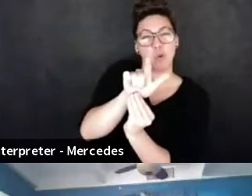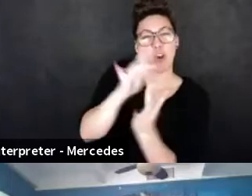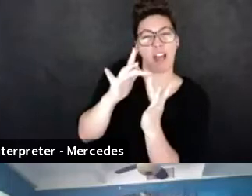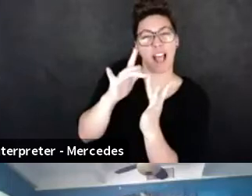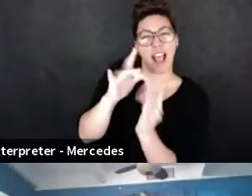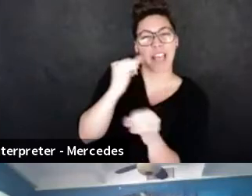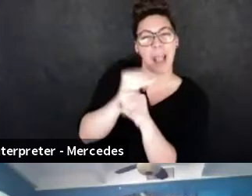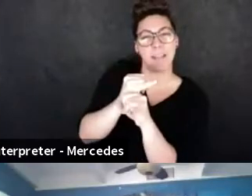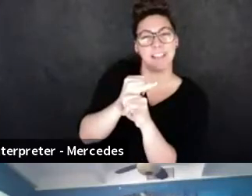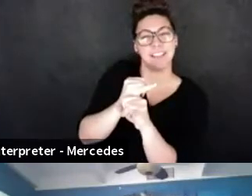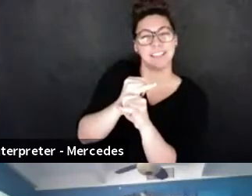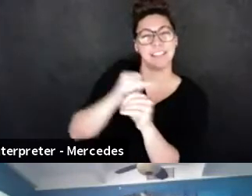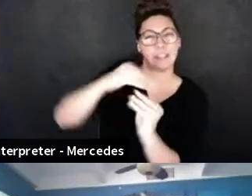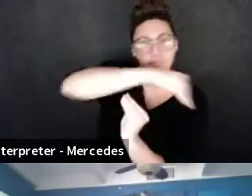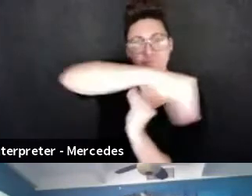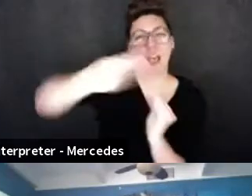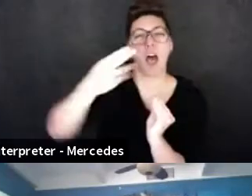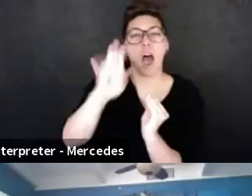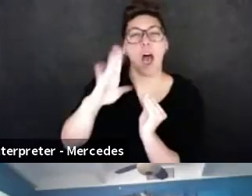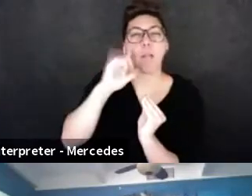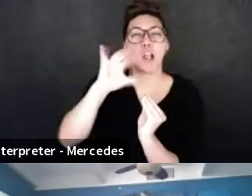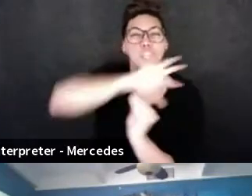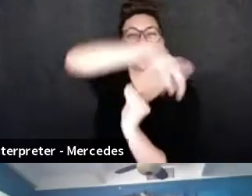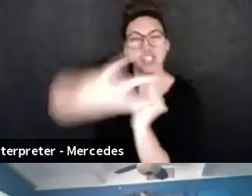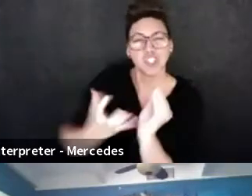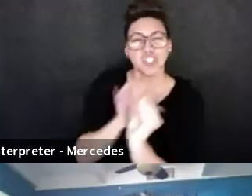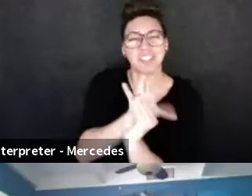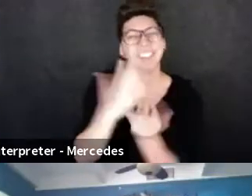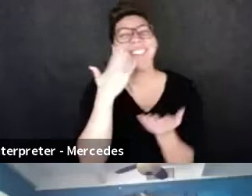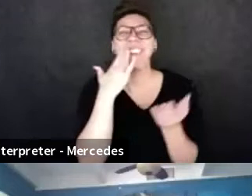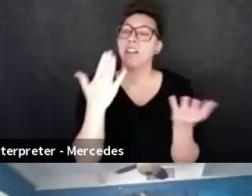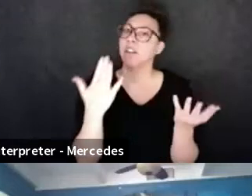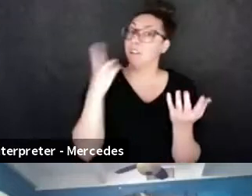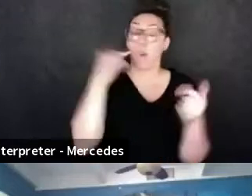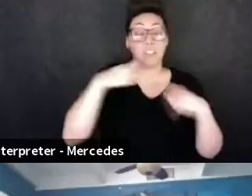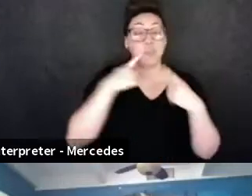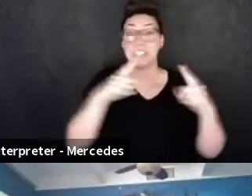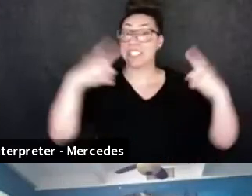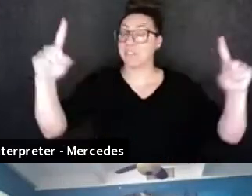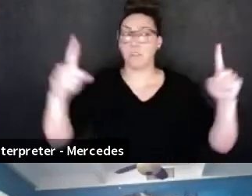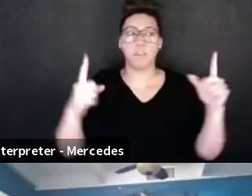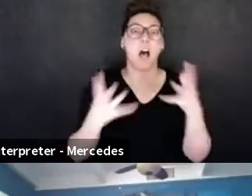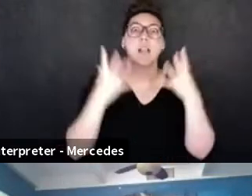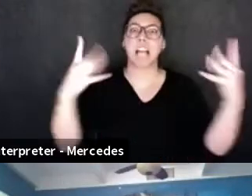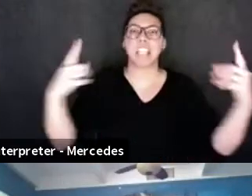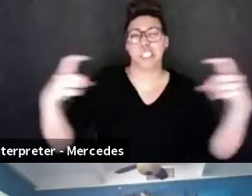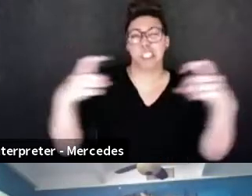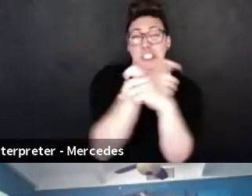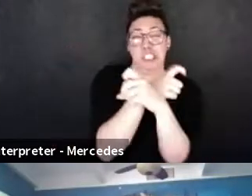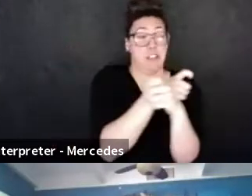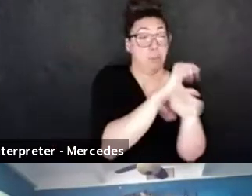successful and for students to be successful, there's a lot that goes into the ecosystem of both learning and